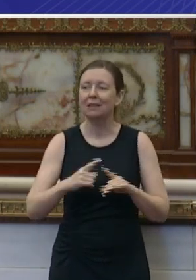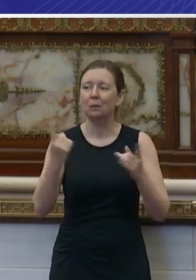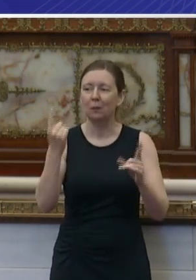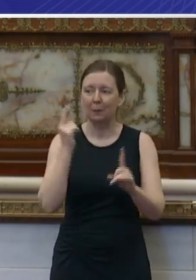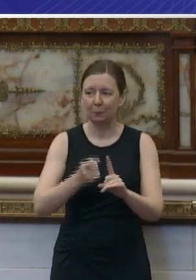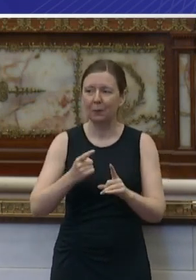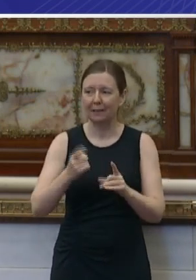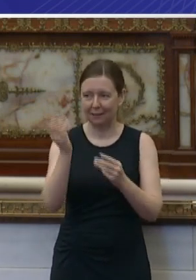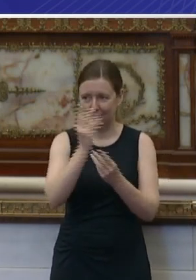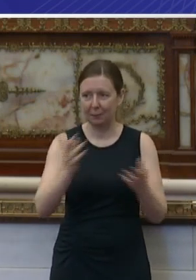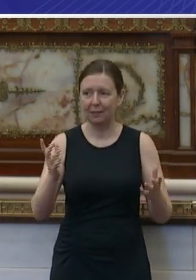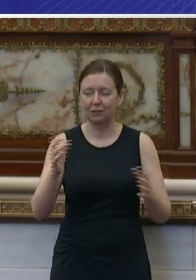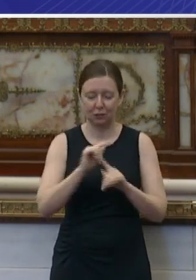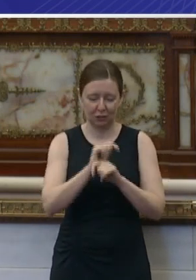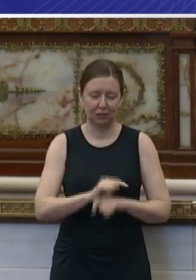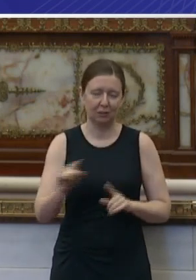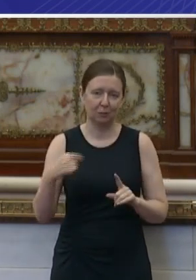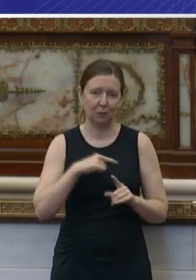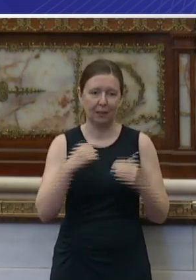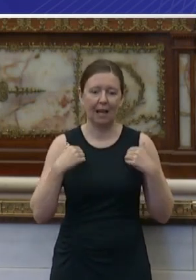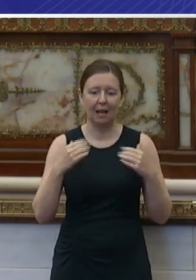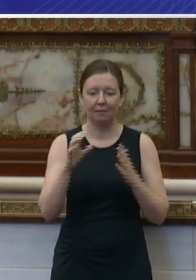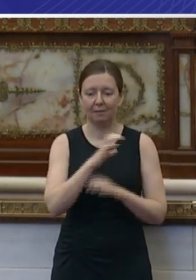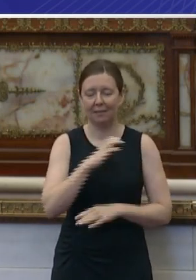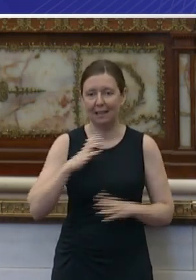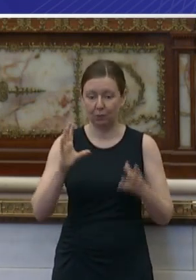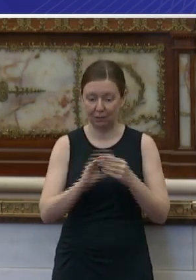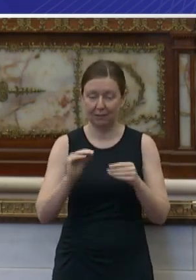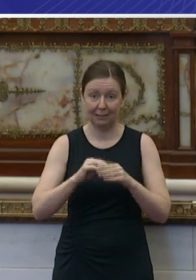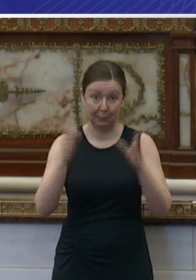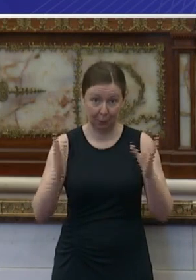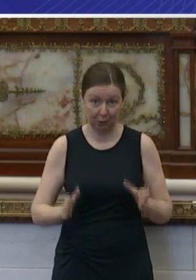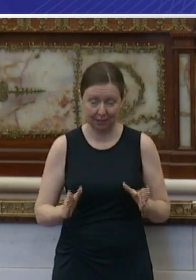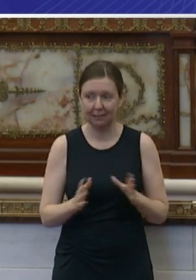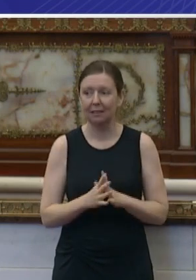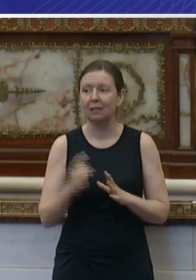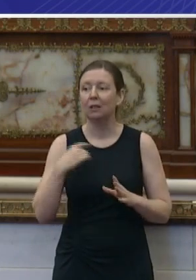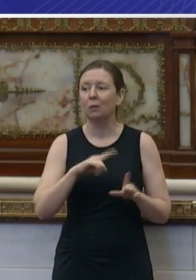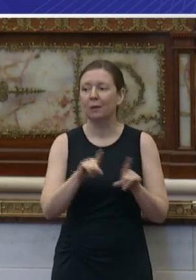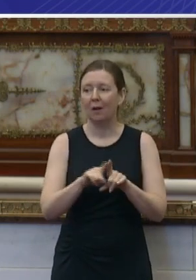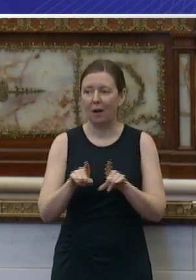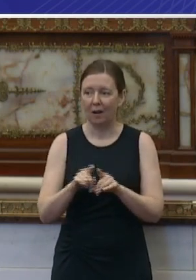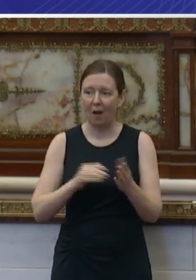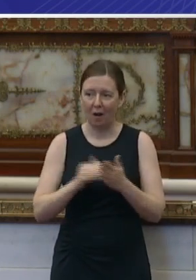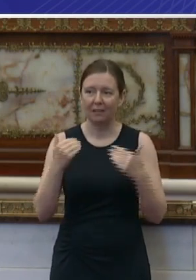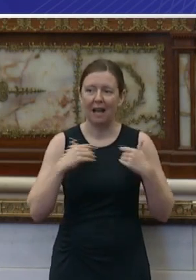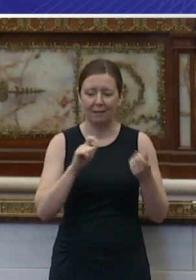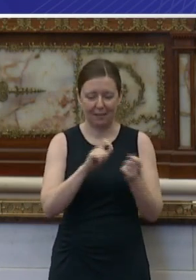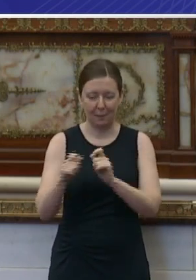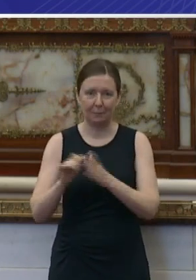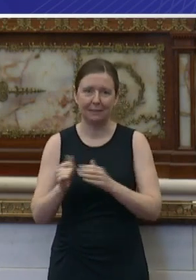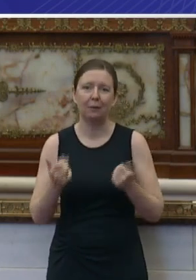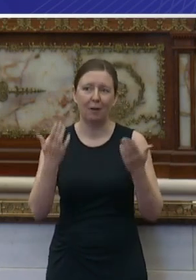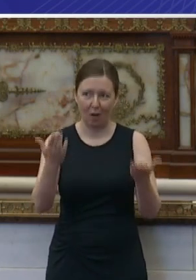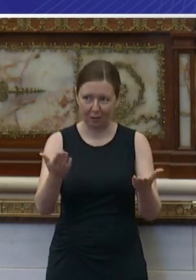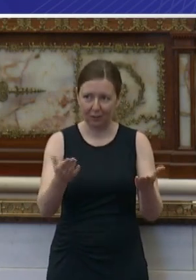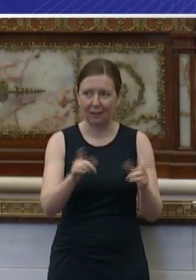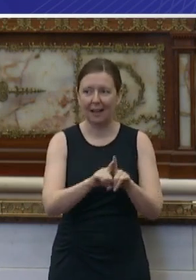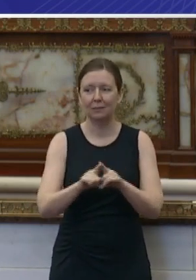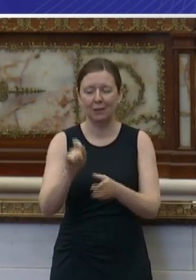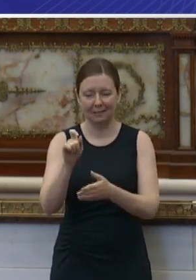point of information. I know traditionally when we have council hearings in person, we often have the amendments that have been offered as well as